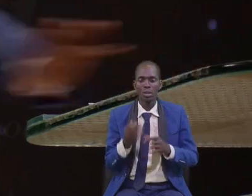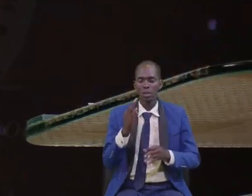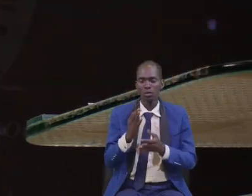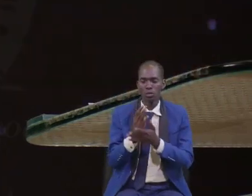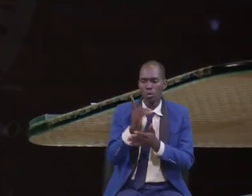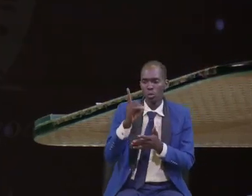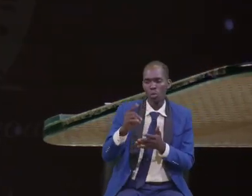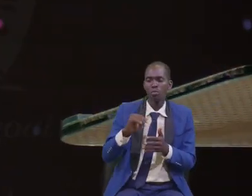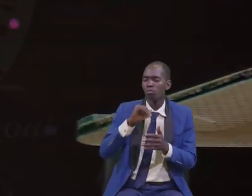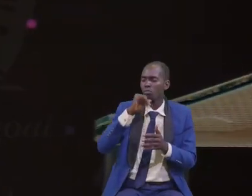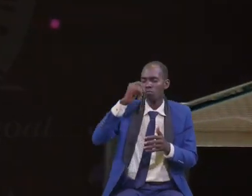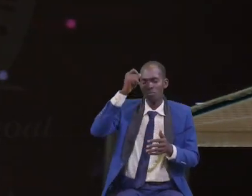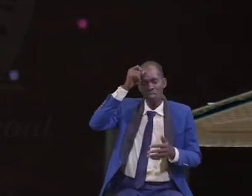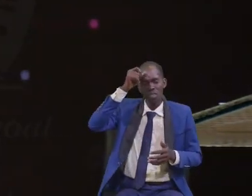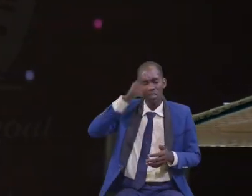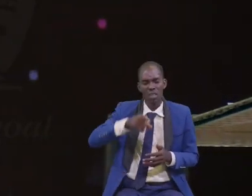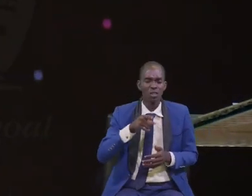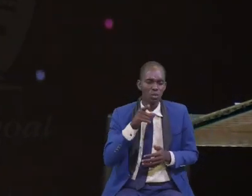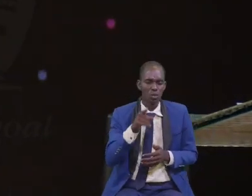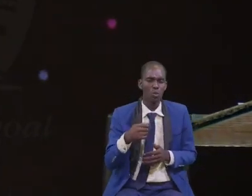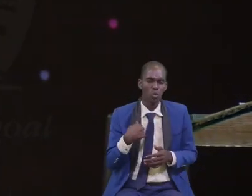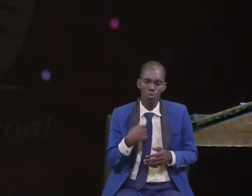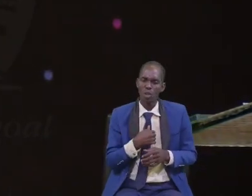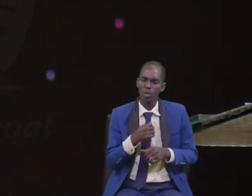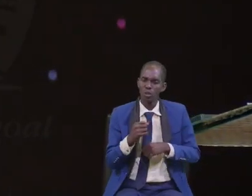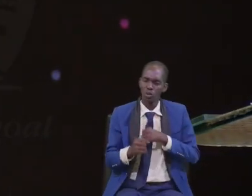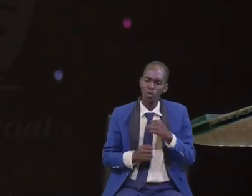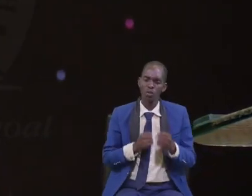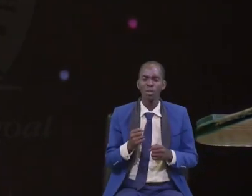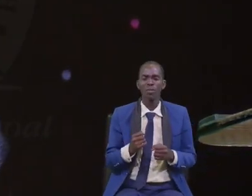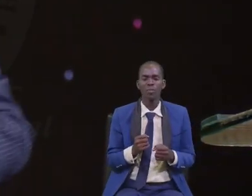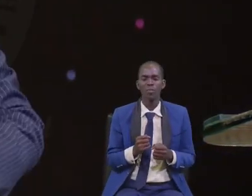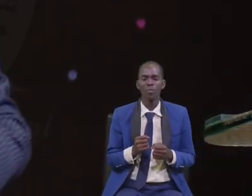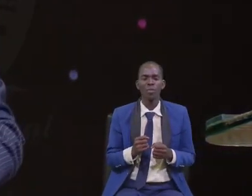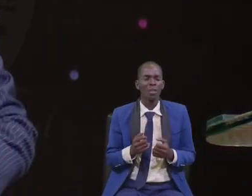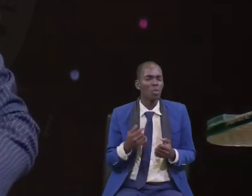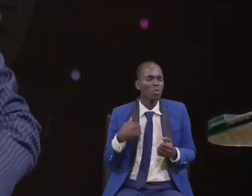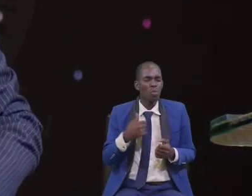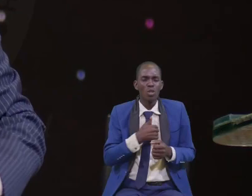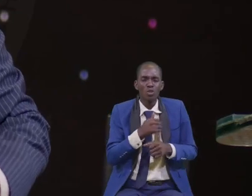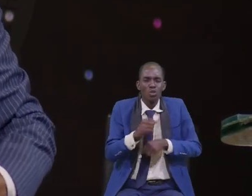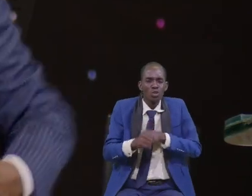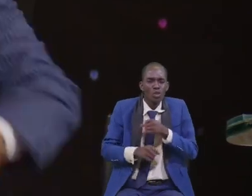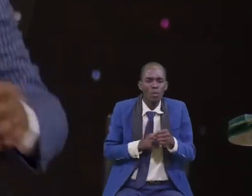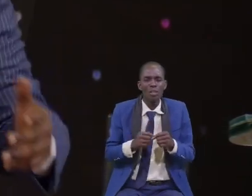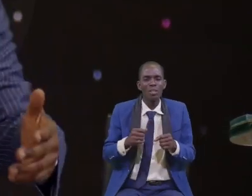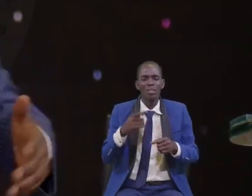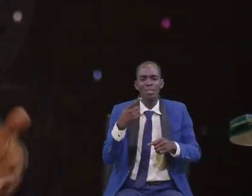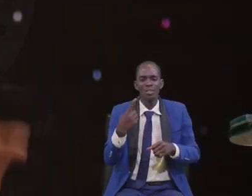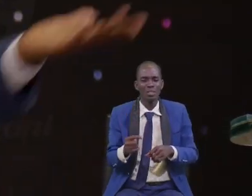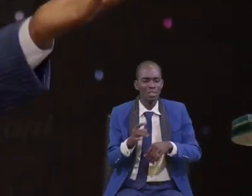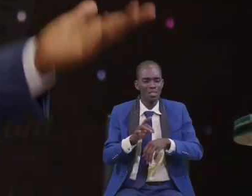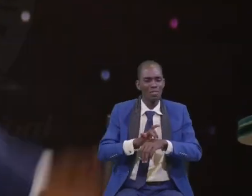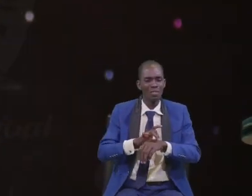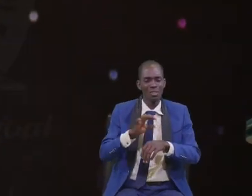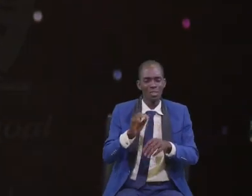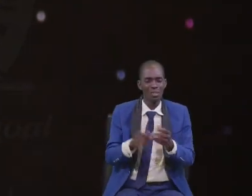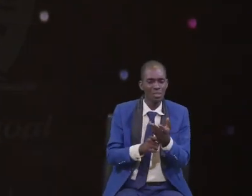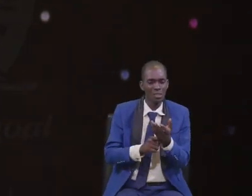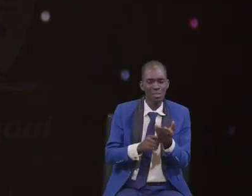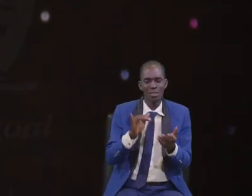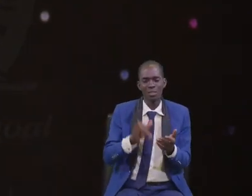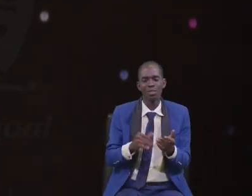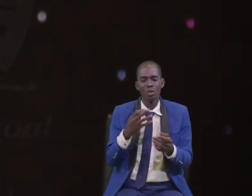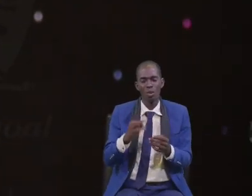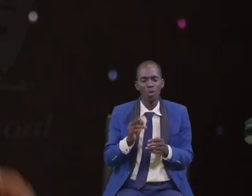misunderstanding. We suffer the kind of carnality of people and the